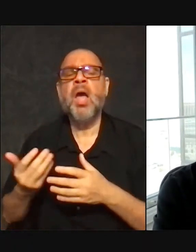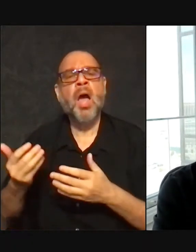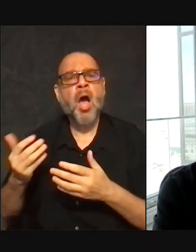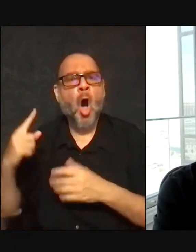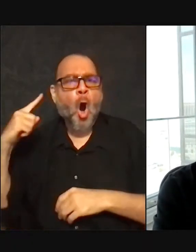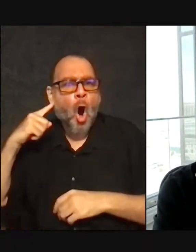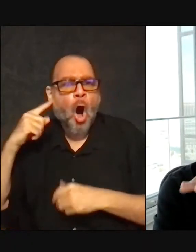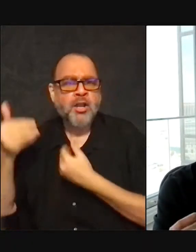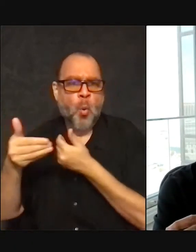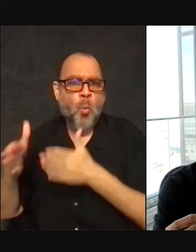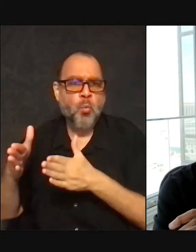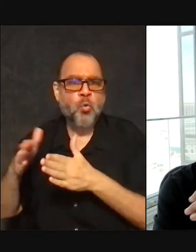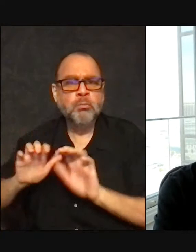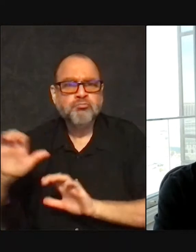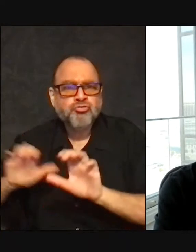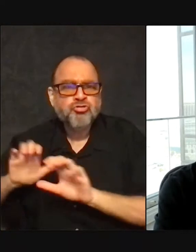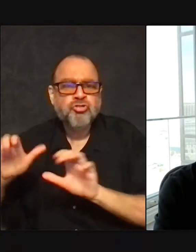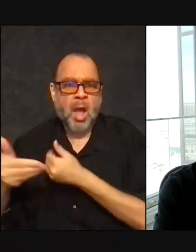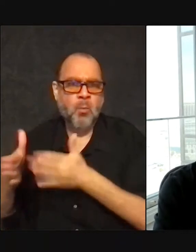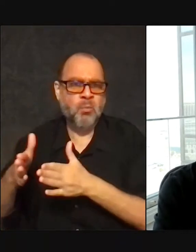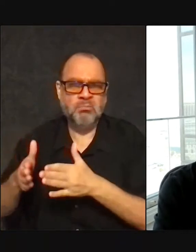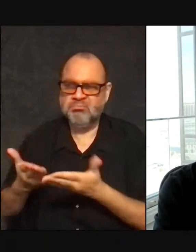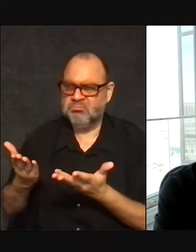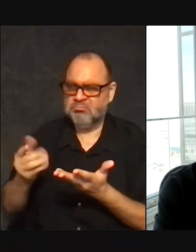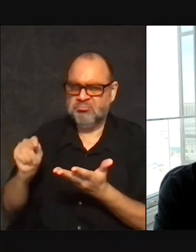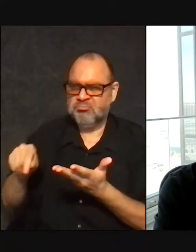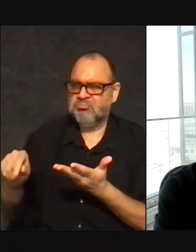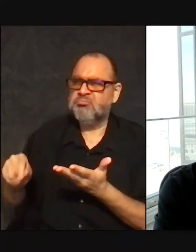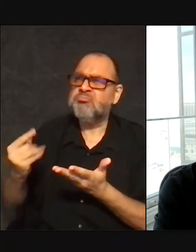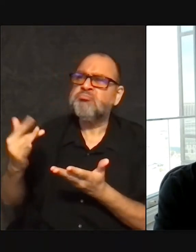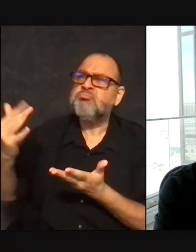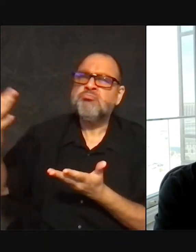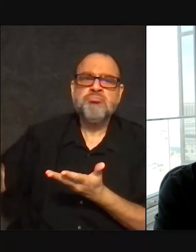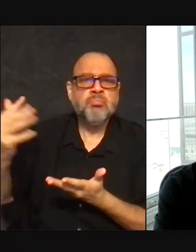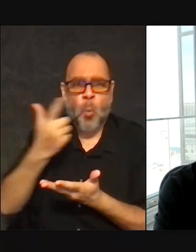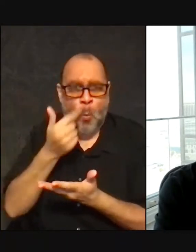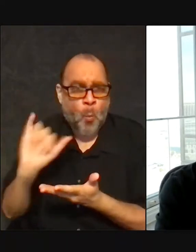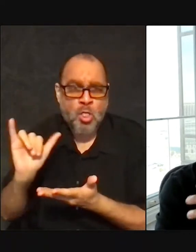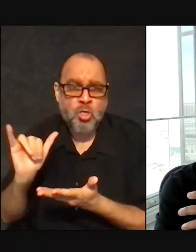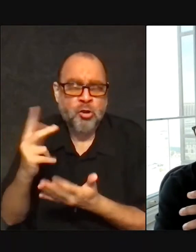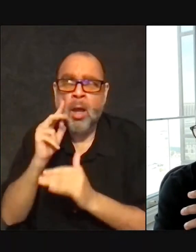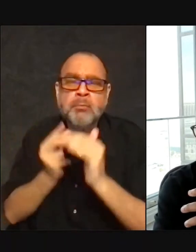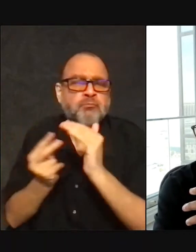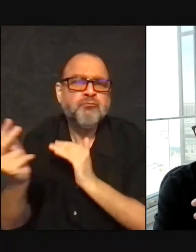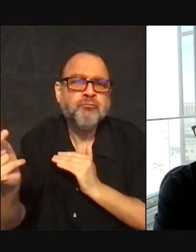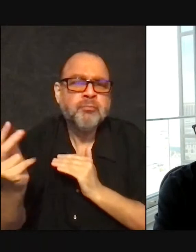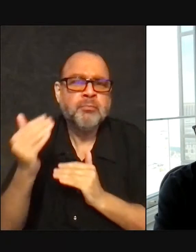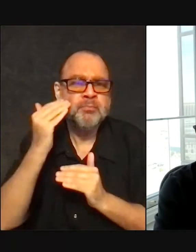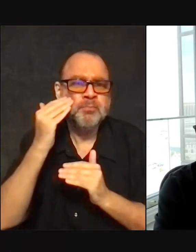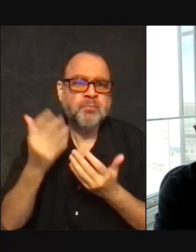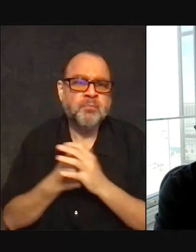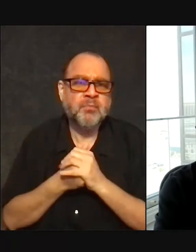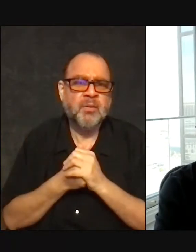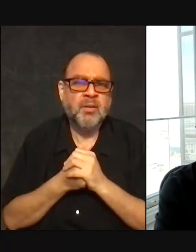like, you gave a couple examples, but how do you see it like as a tool to like someone who's like adding to the repertoire as